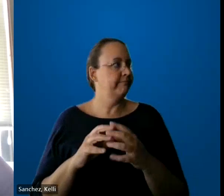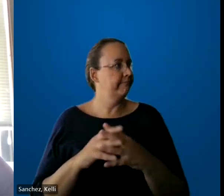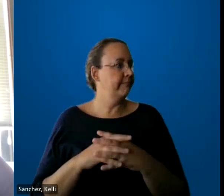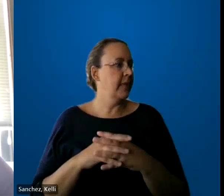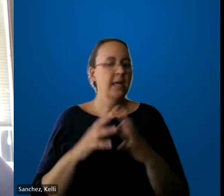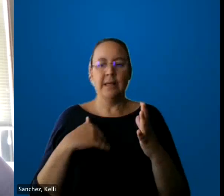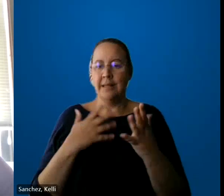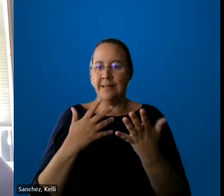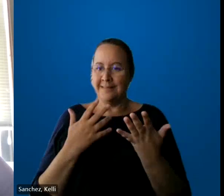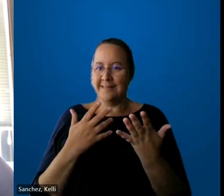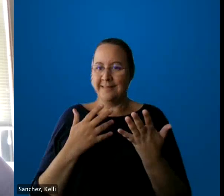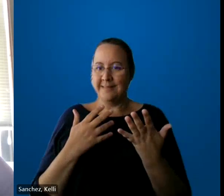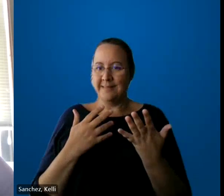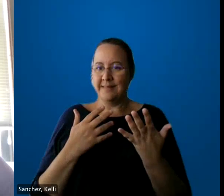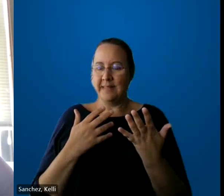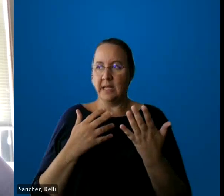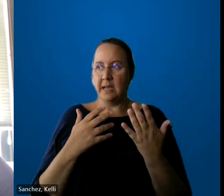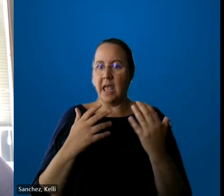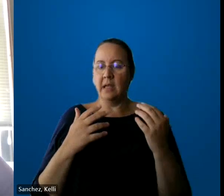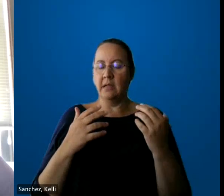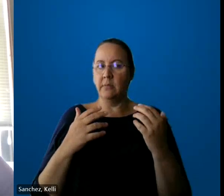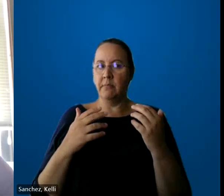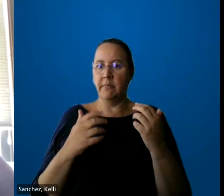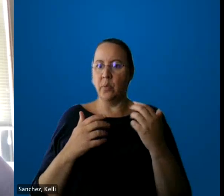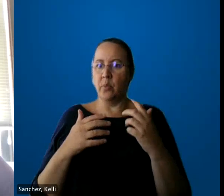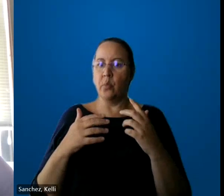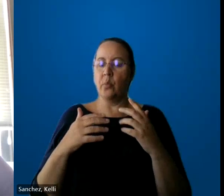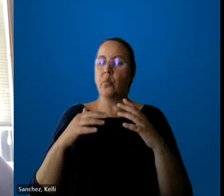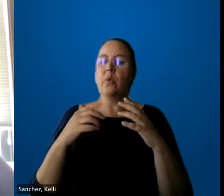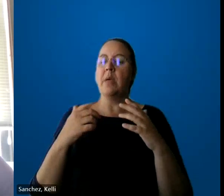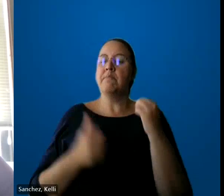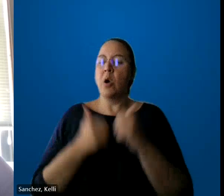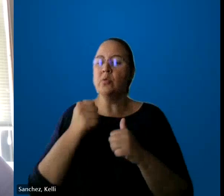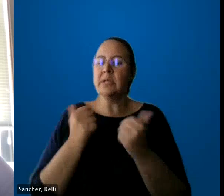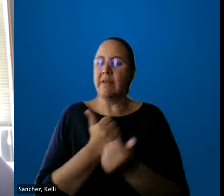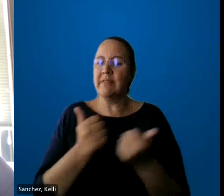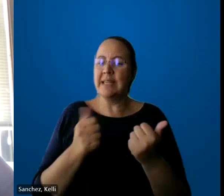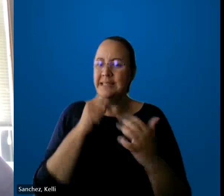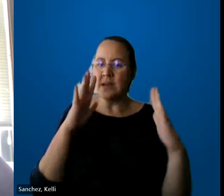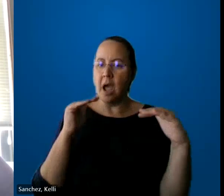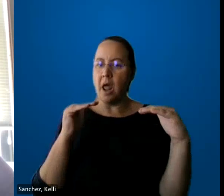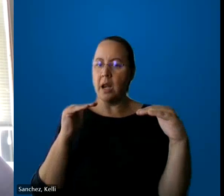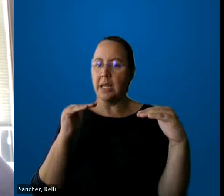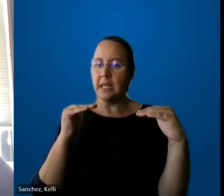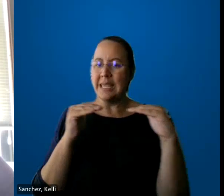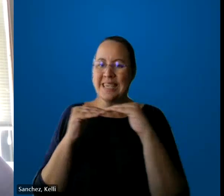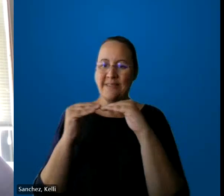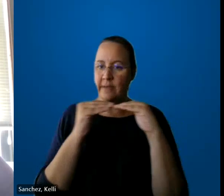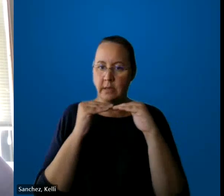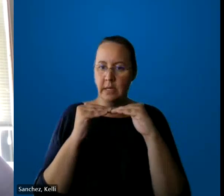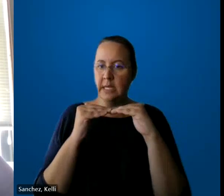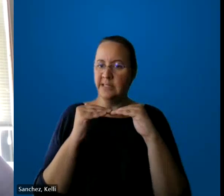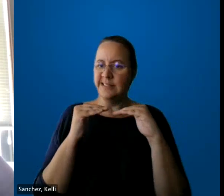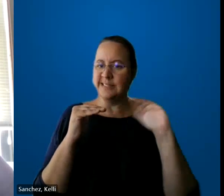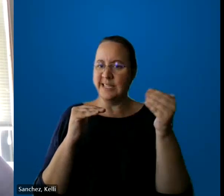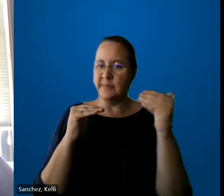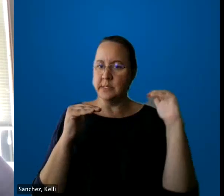the playing field isn't even, right? And that we need to account for that,